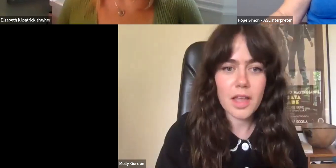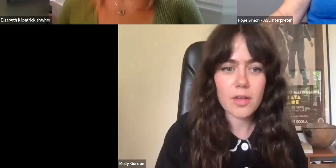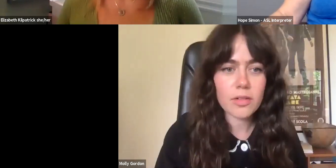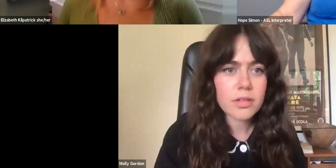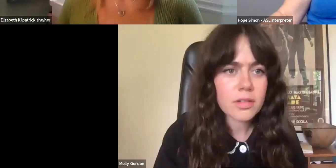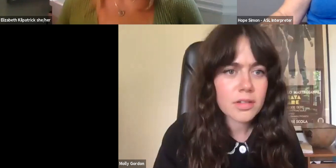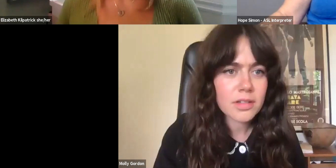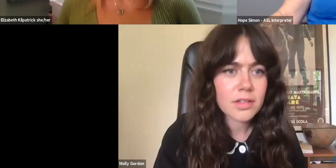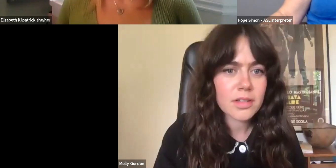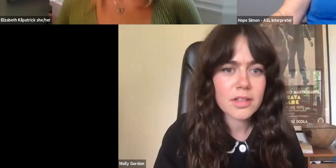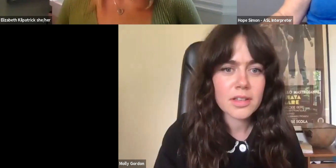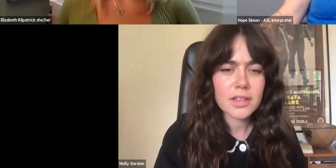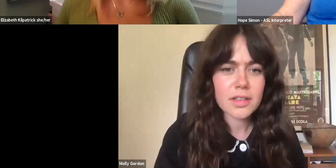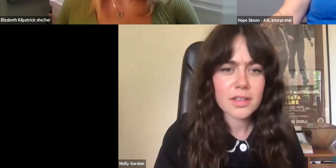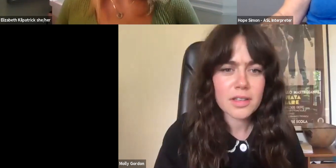Hello.